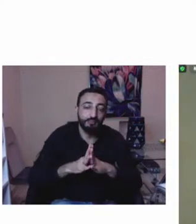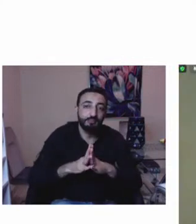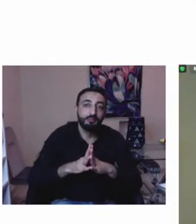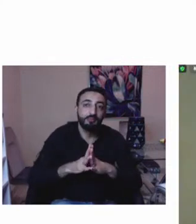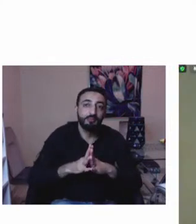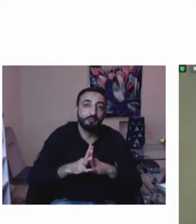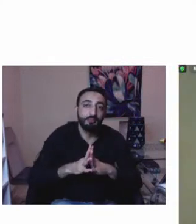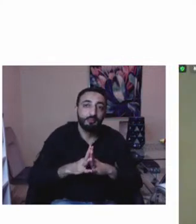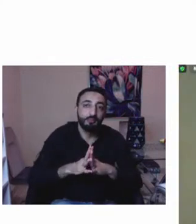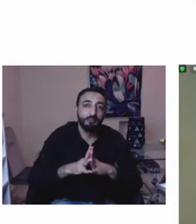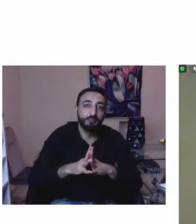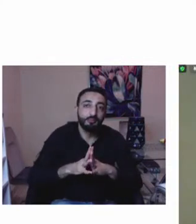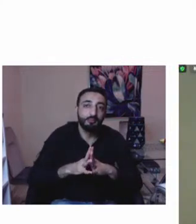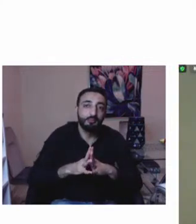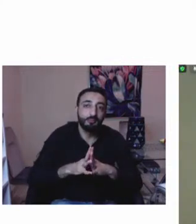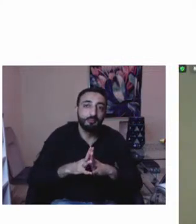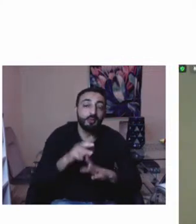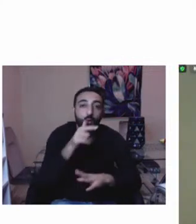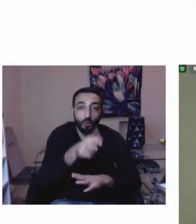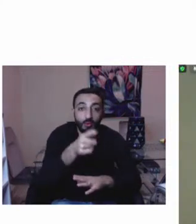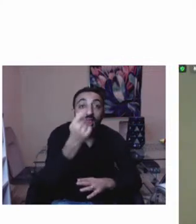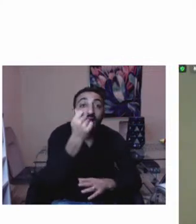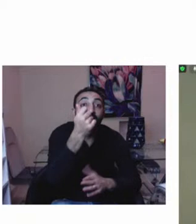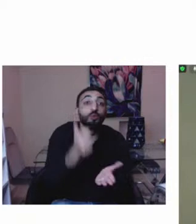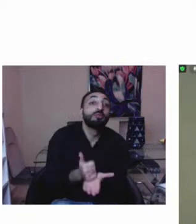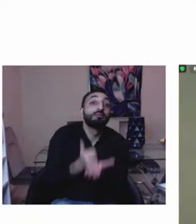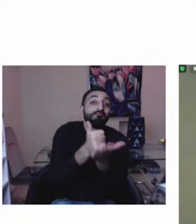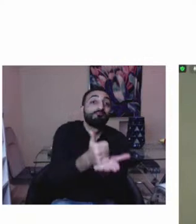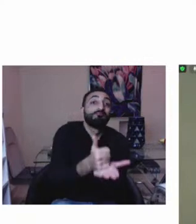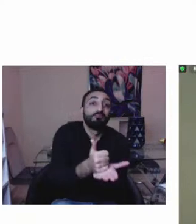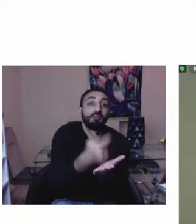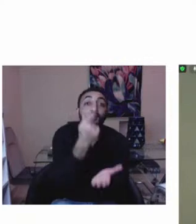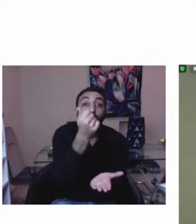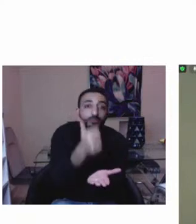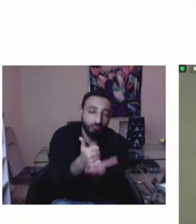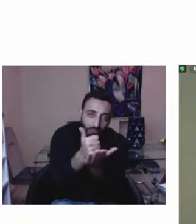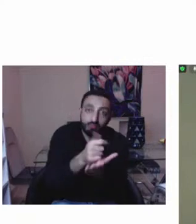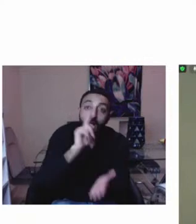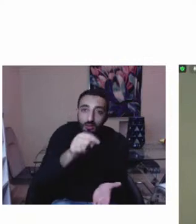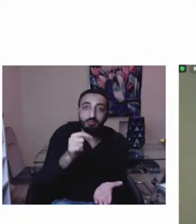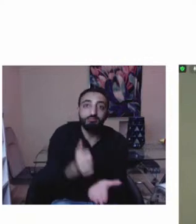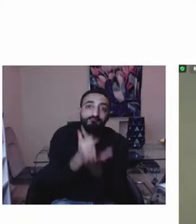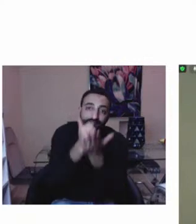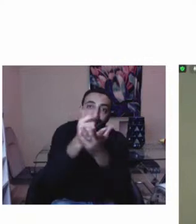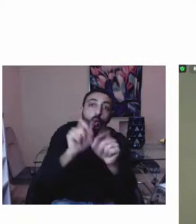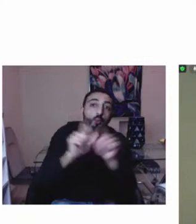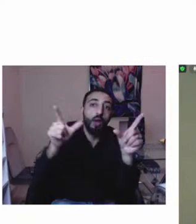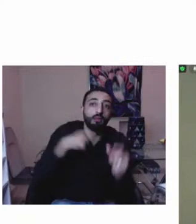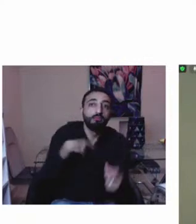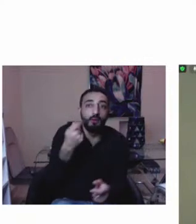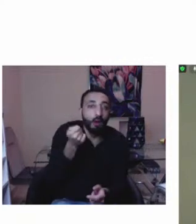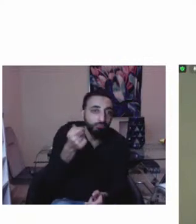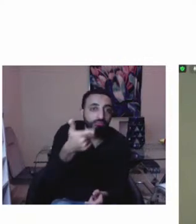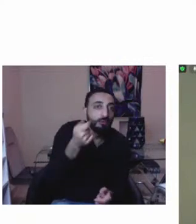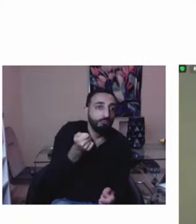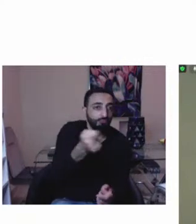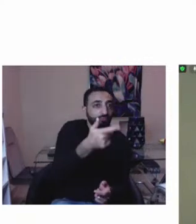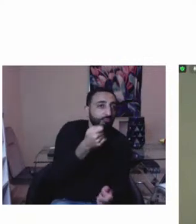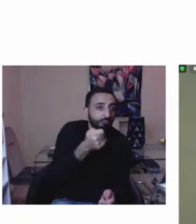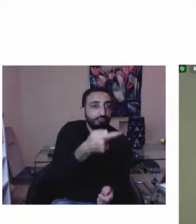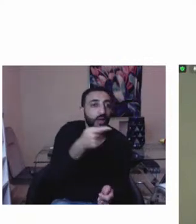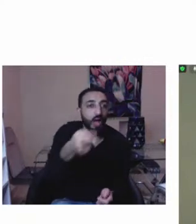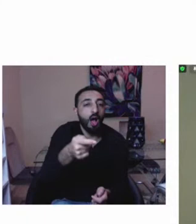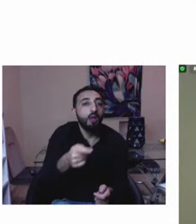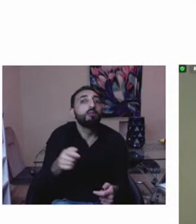The financing must be more flexible, more relevant, and from